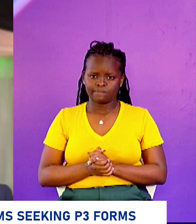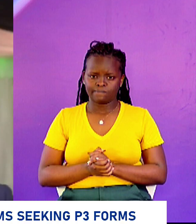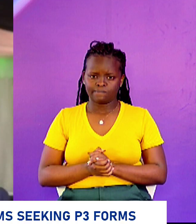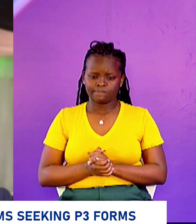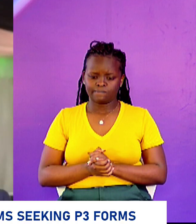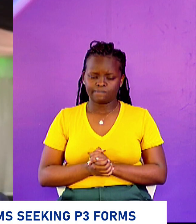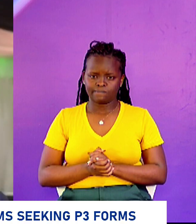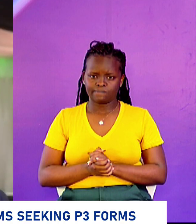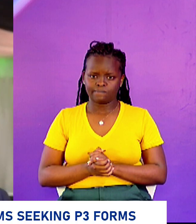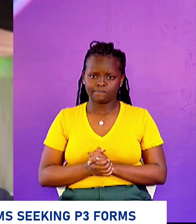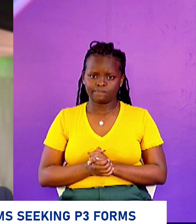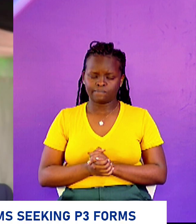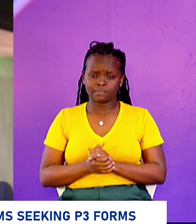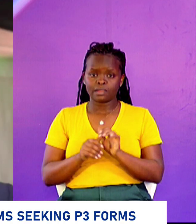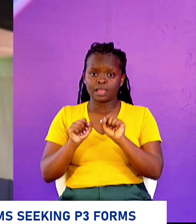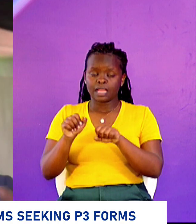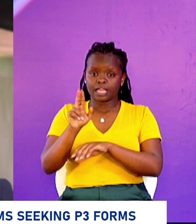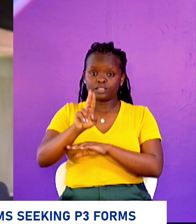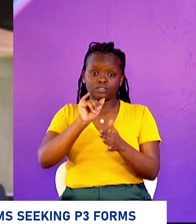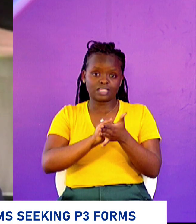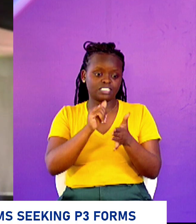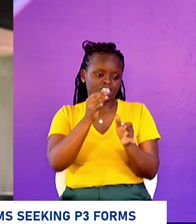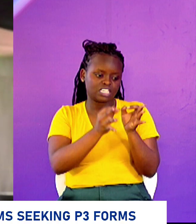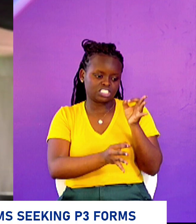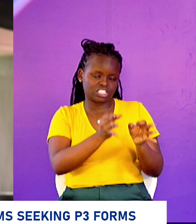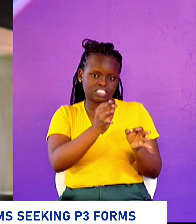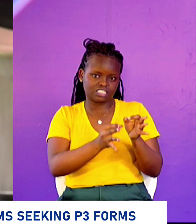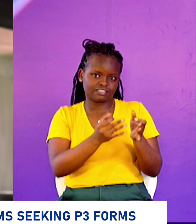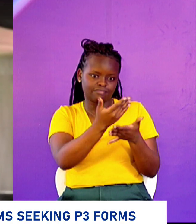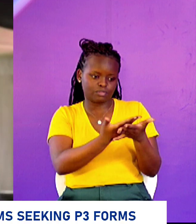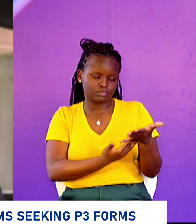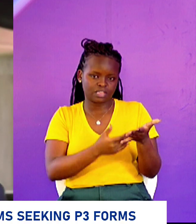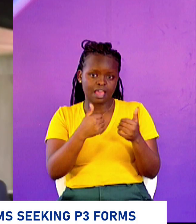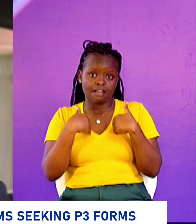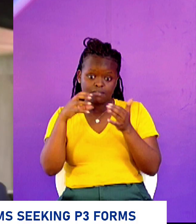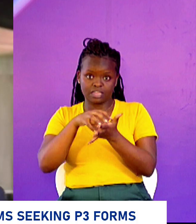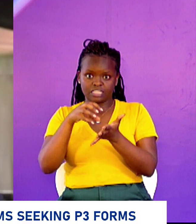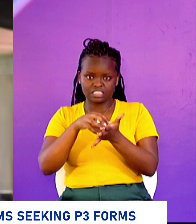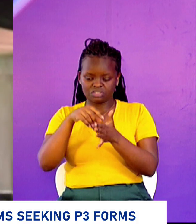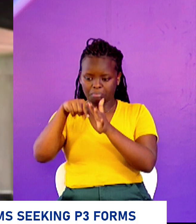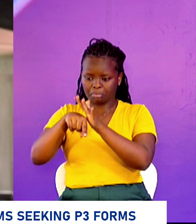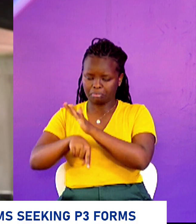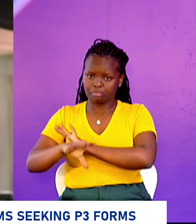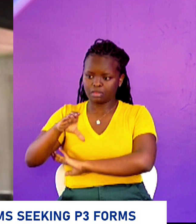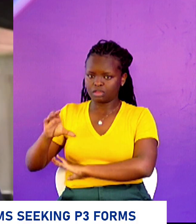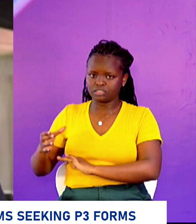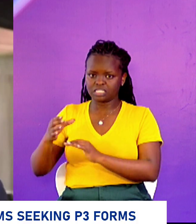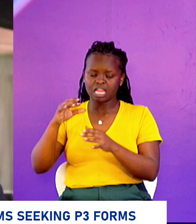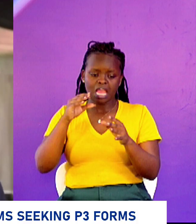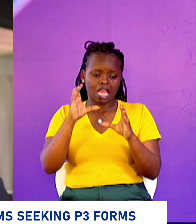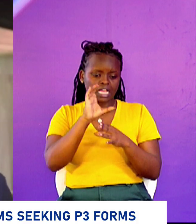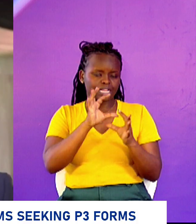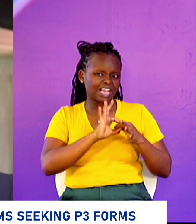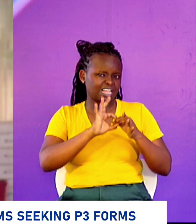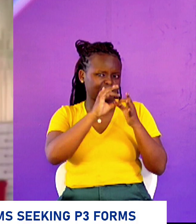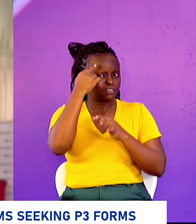And they can use that as a justice form. And therefore, we have seen the cases going down in my county because now culture of impunity is not encouraged and kangaroo